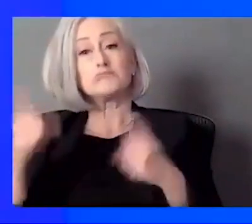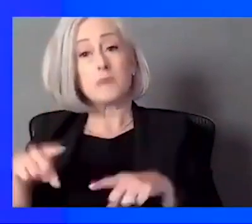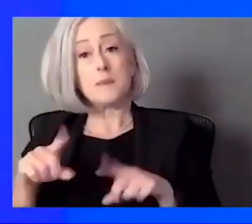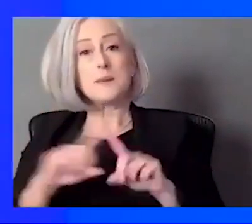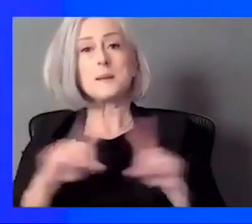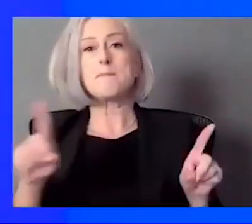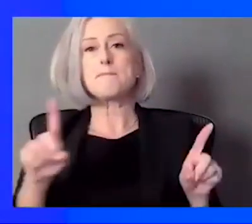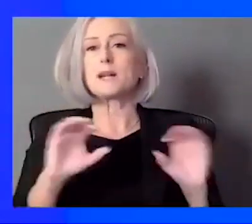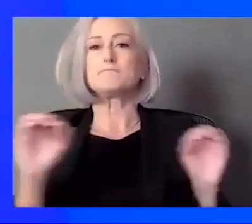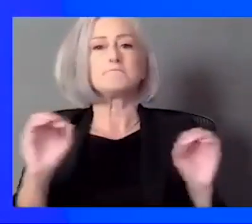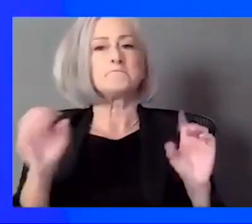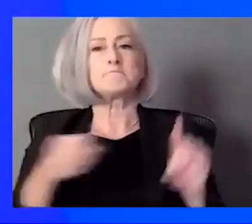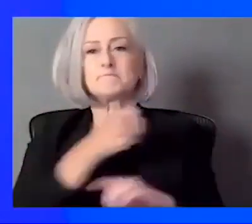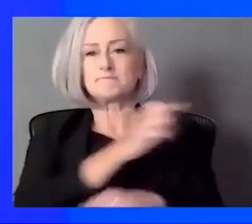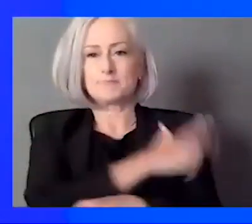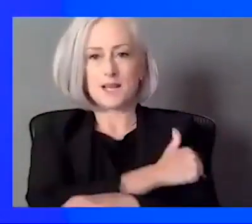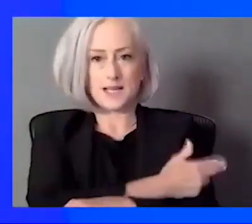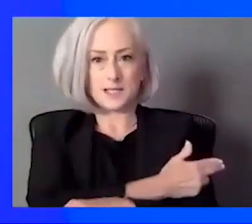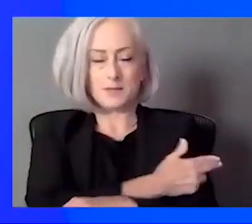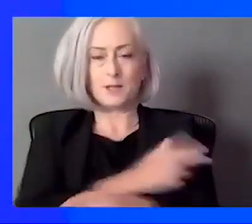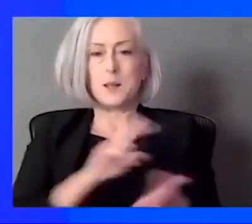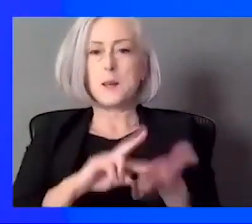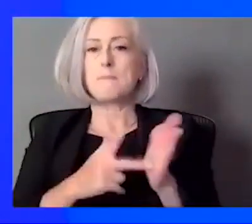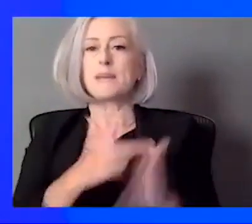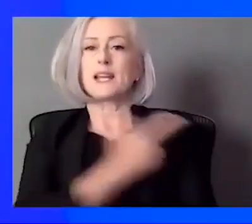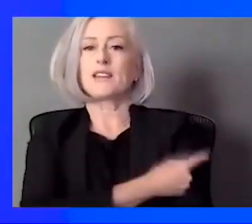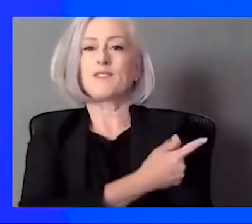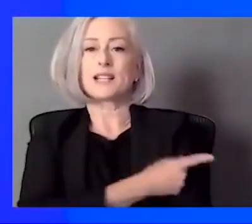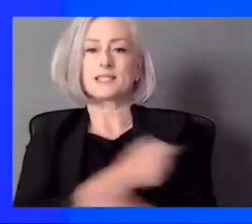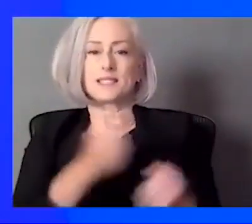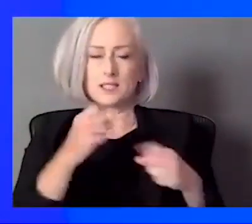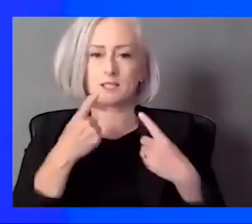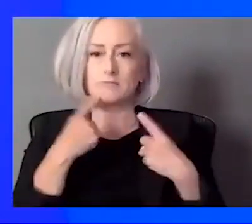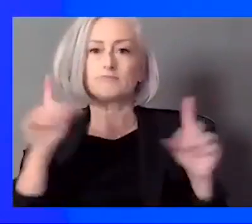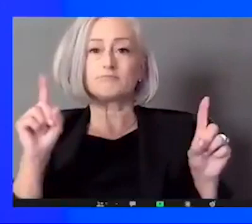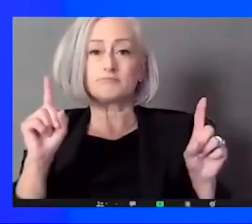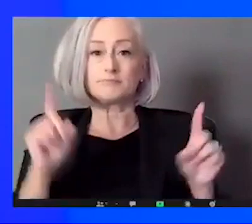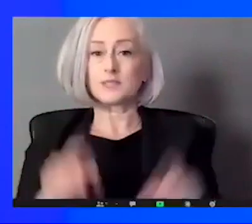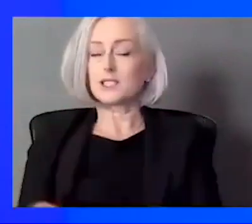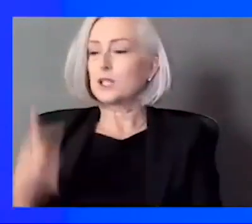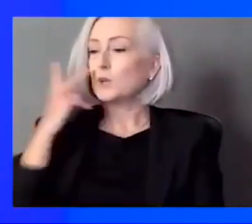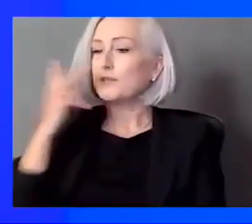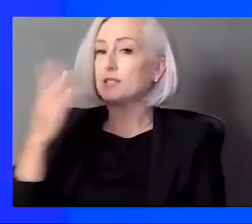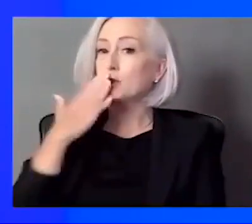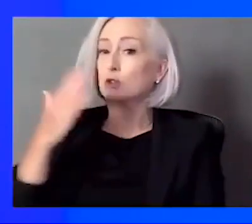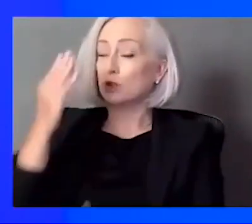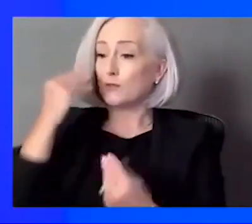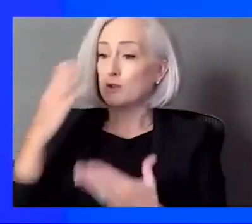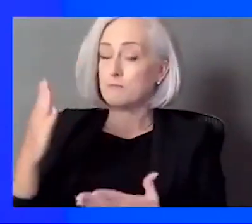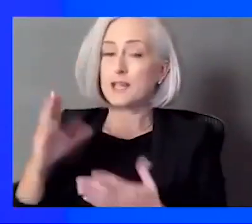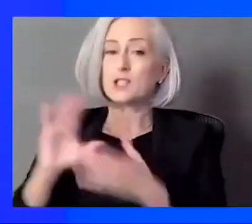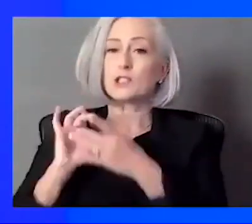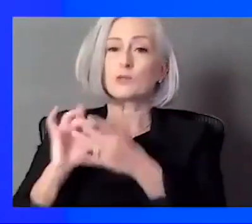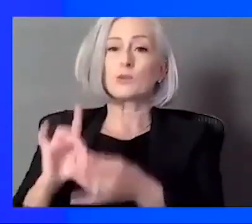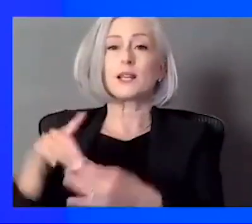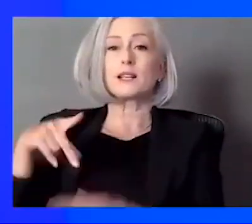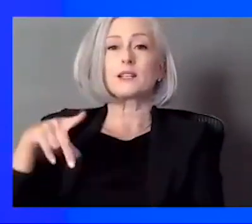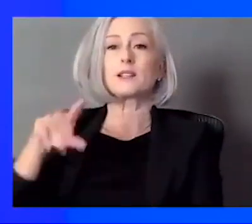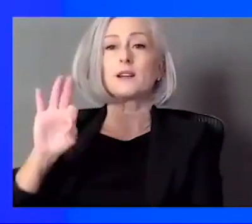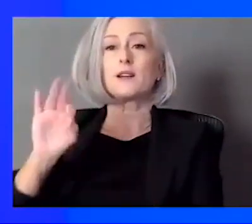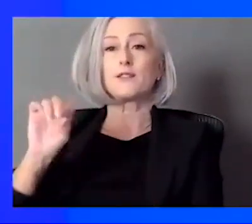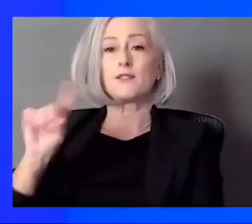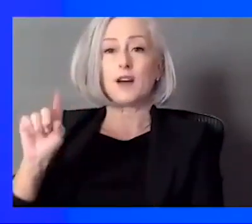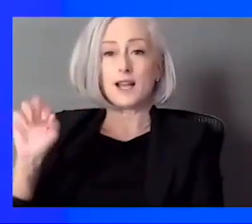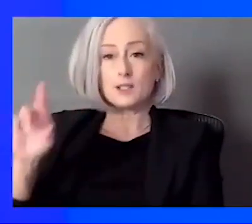come from Pfizer, Moderna vaccines showing protection there. We've seen a little bit from AstraZeneca, although we don't use the